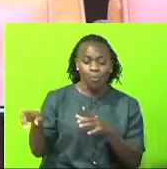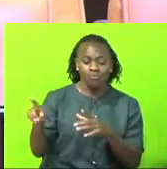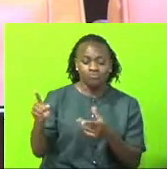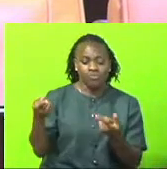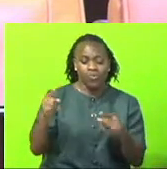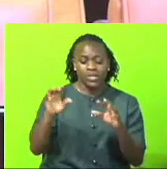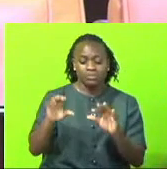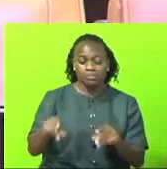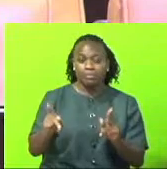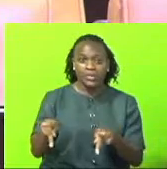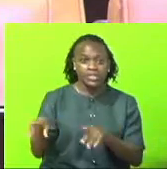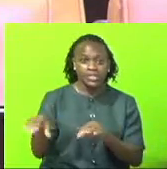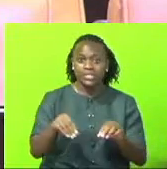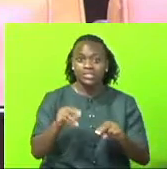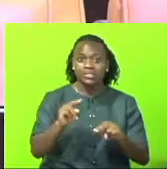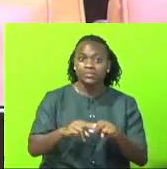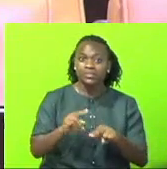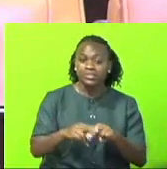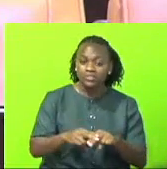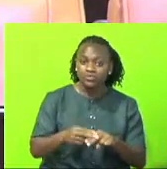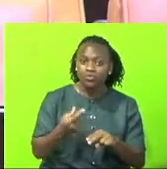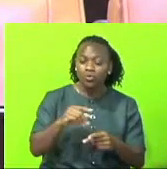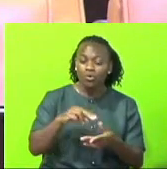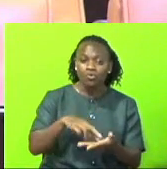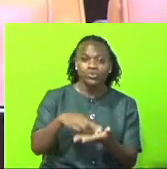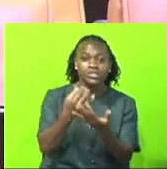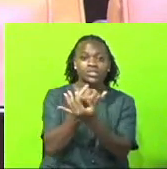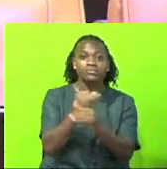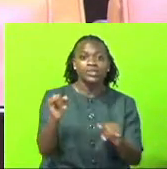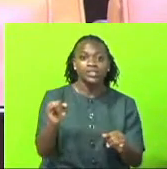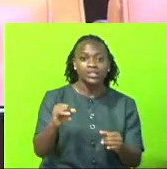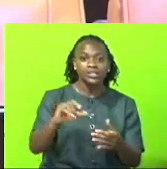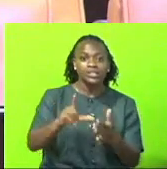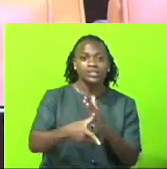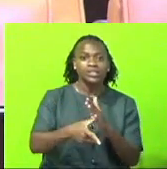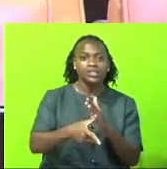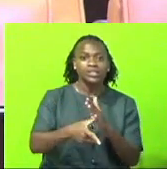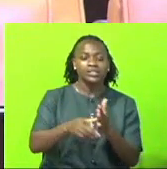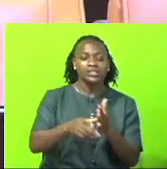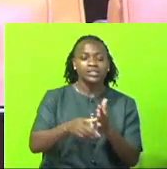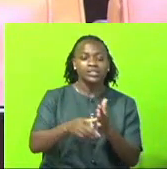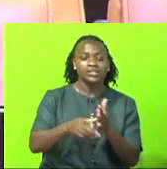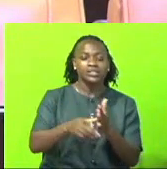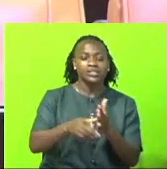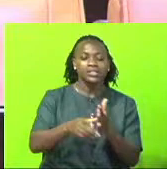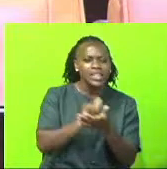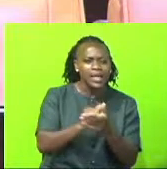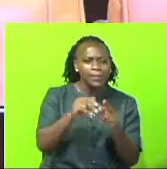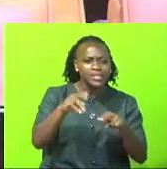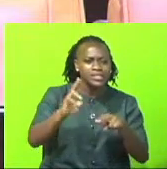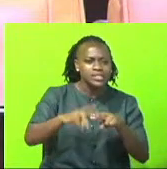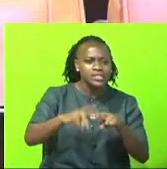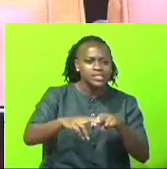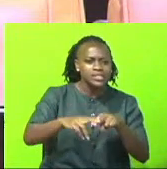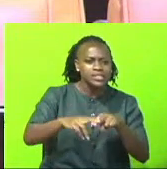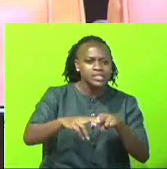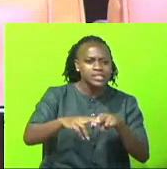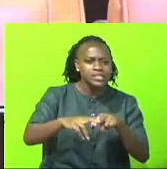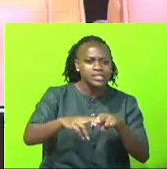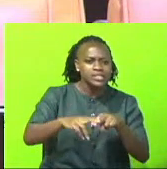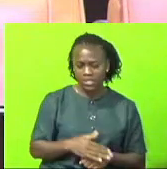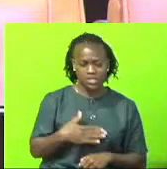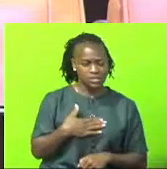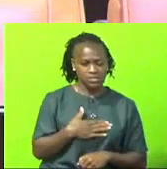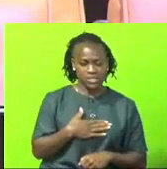Mr. Speaker, I will urge of you not to fall in the temptation as Honorable